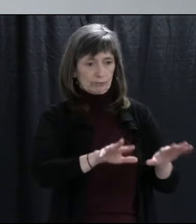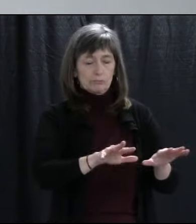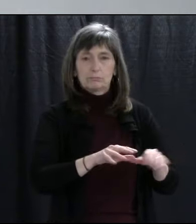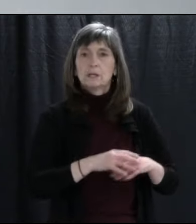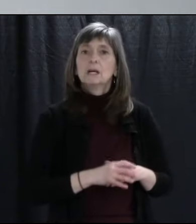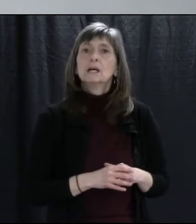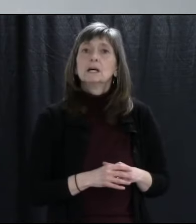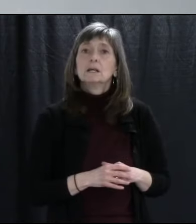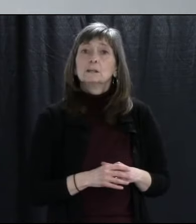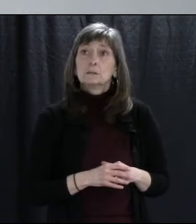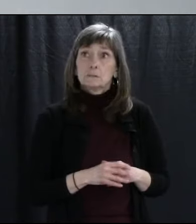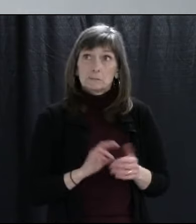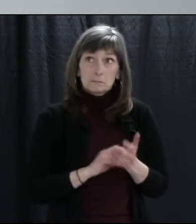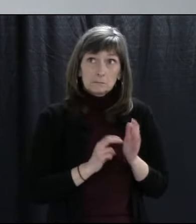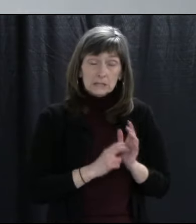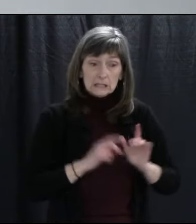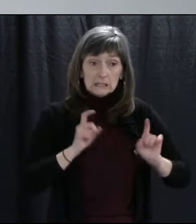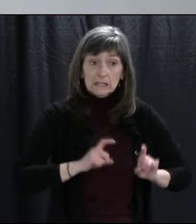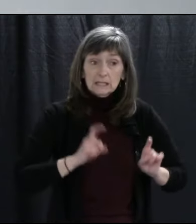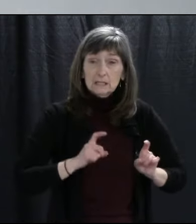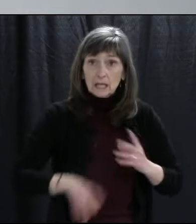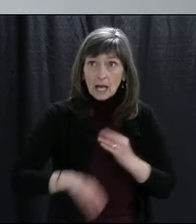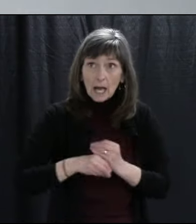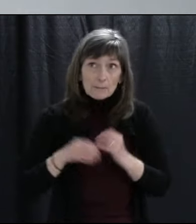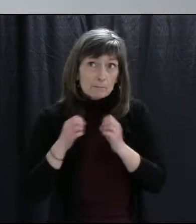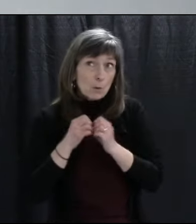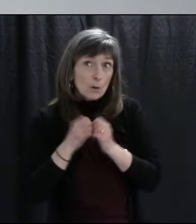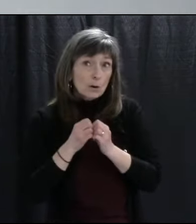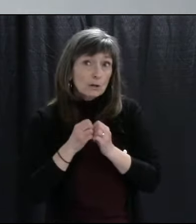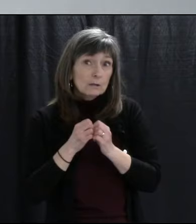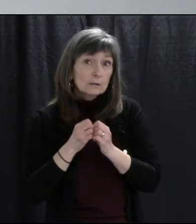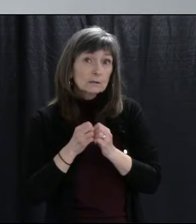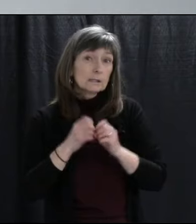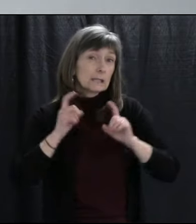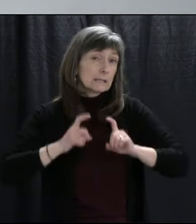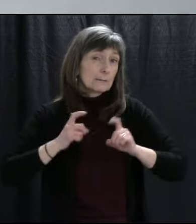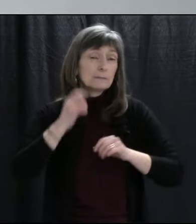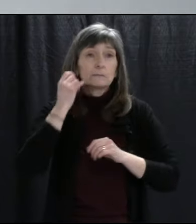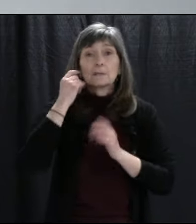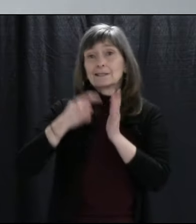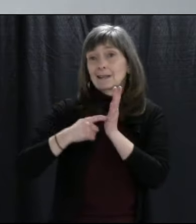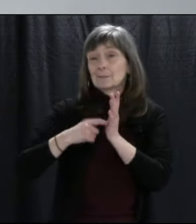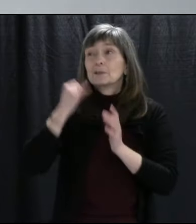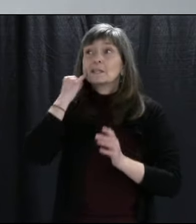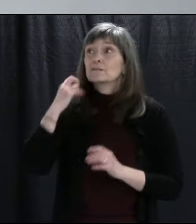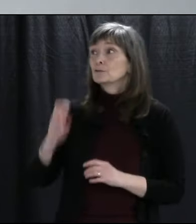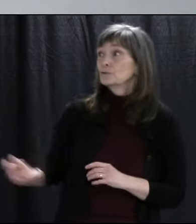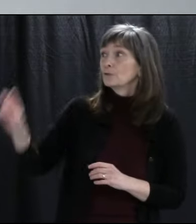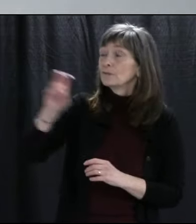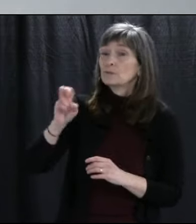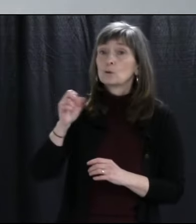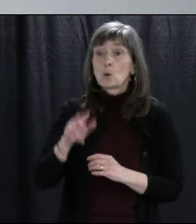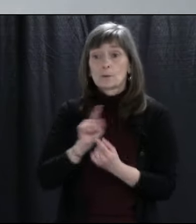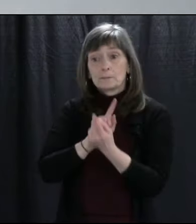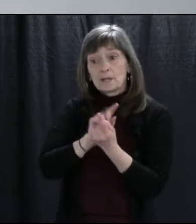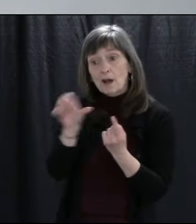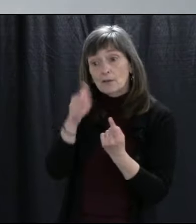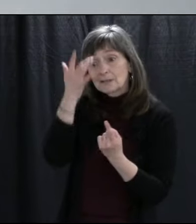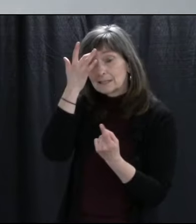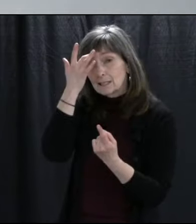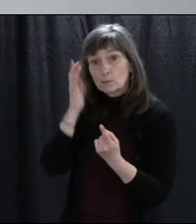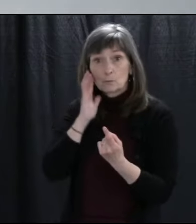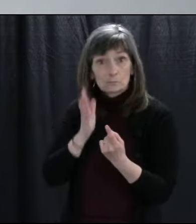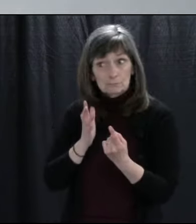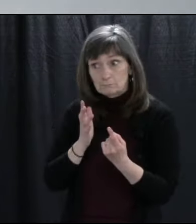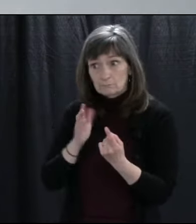our testing to include not just people who've traveled or have contacted with a positive case? So those are